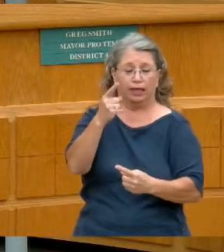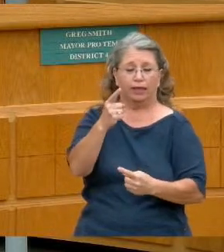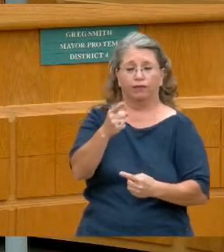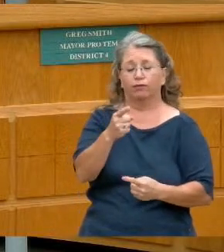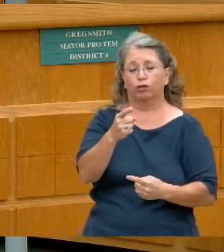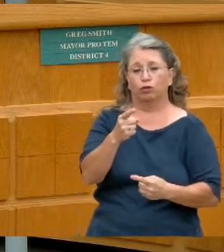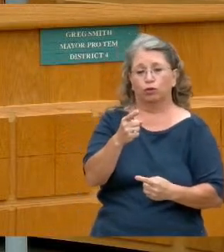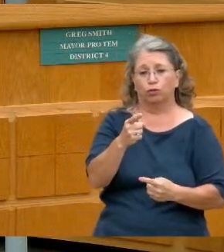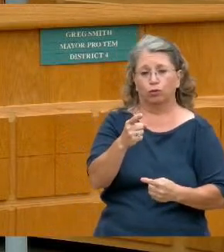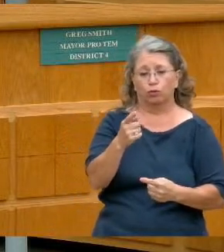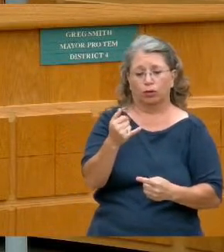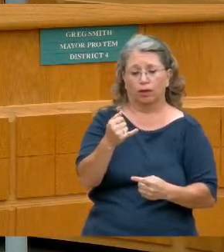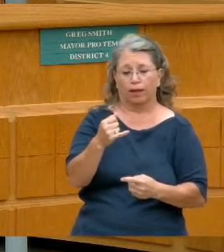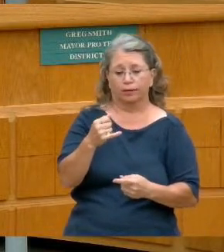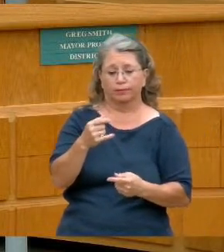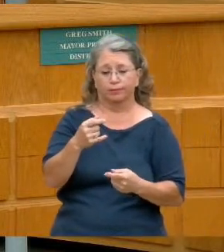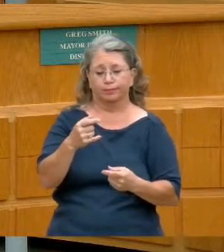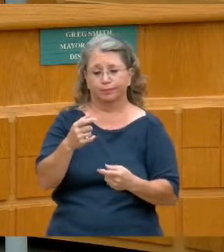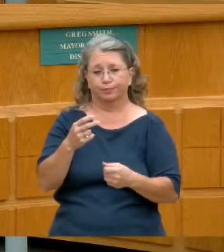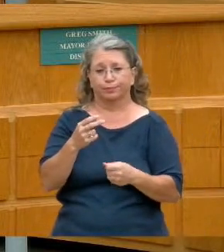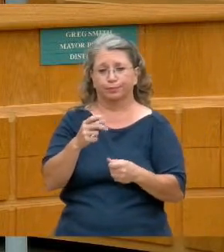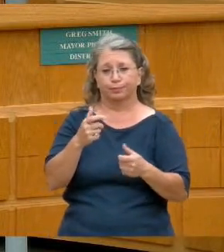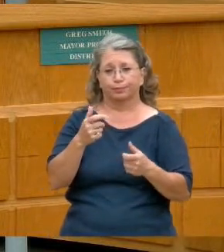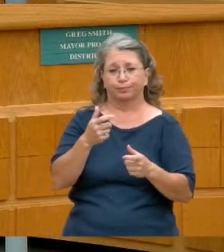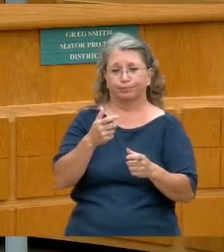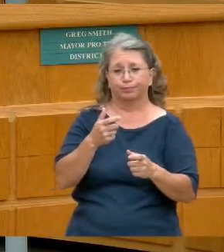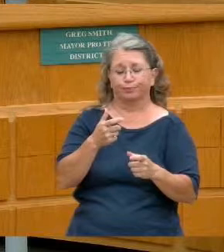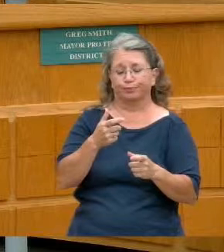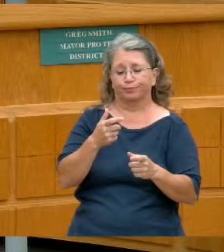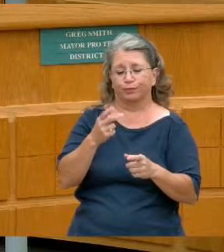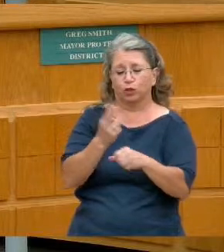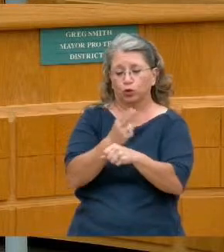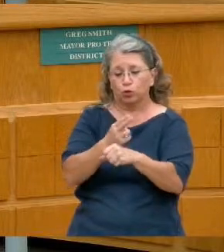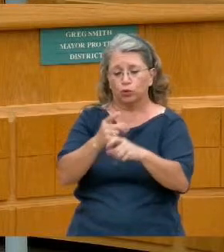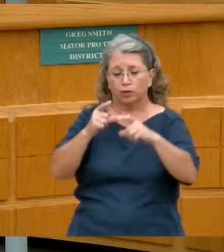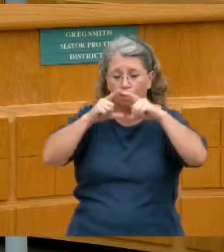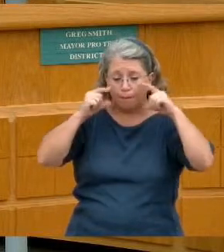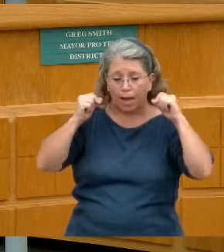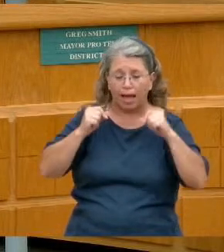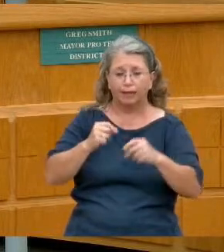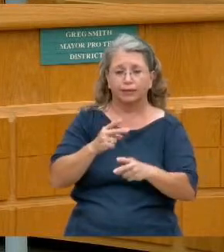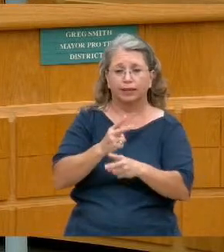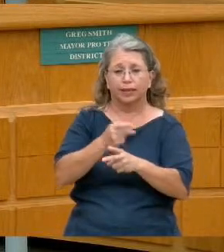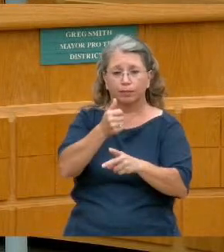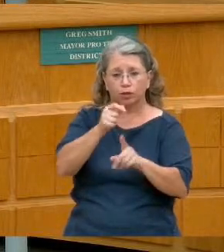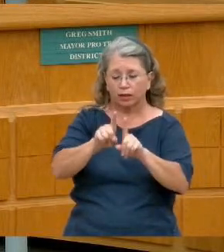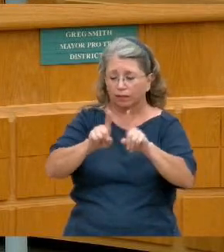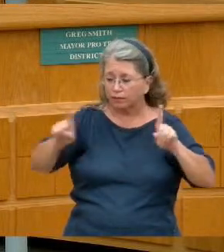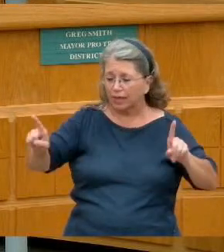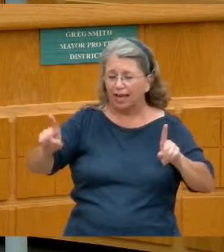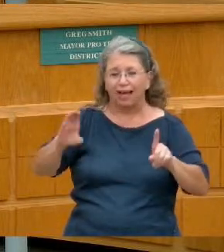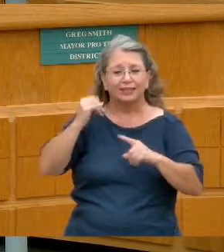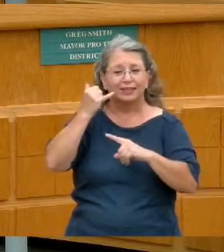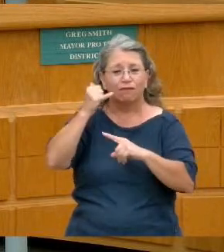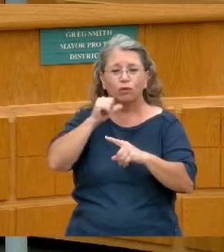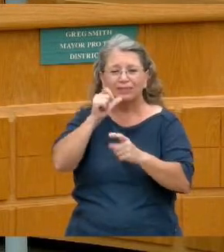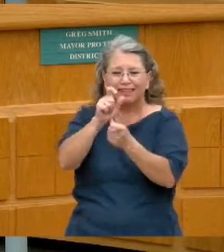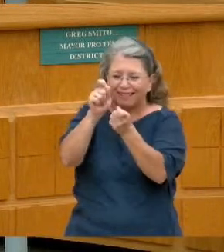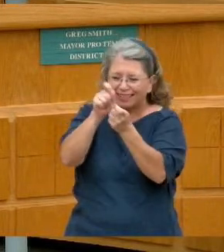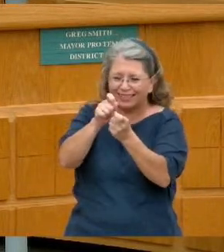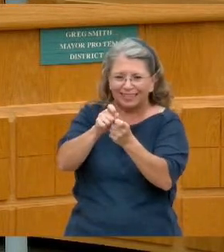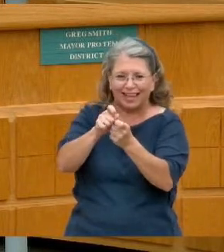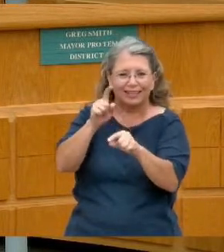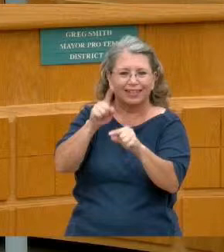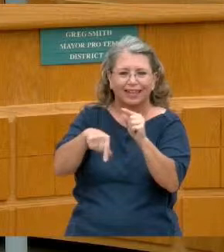encounters won't lead to transmission of COVID. Wearing masks, social distancing. A cell phone is not precise enough to be able to determine if you're